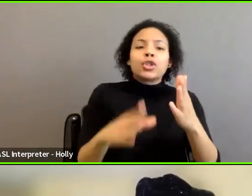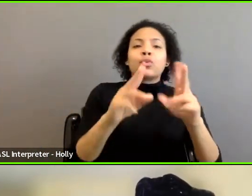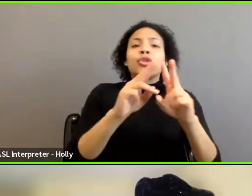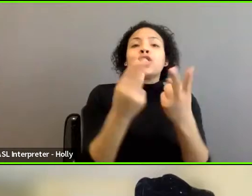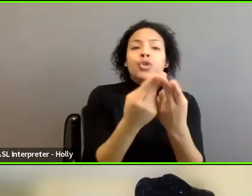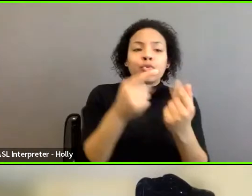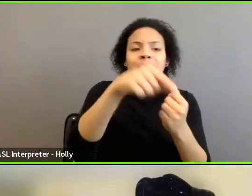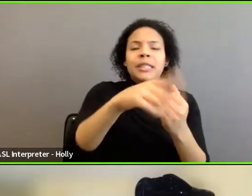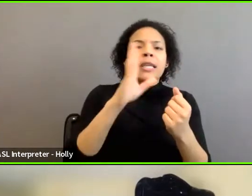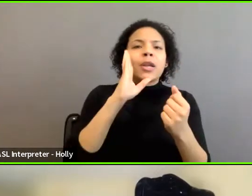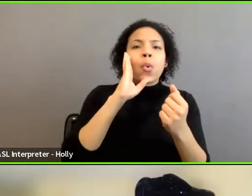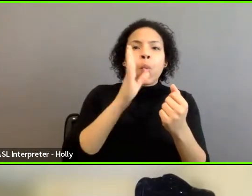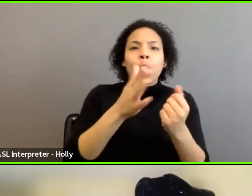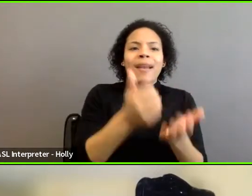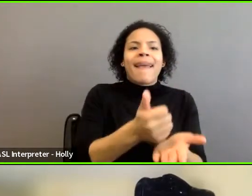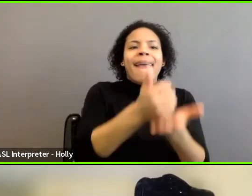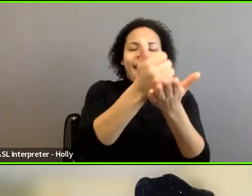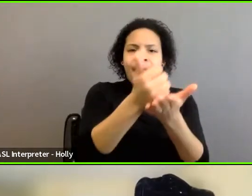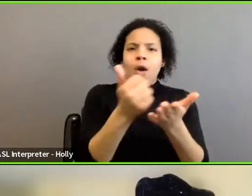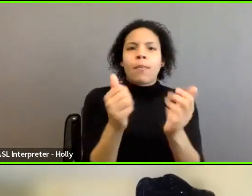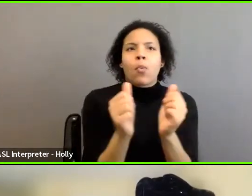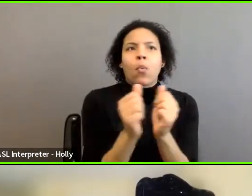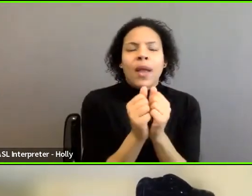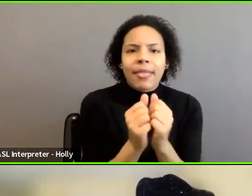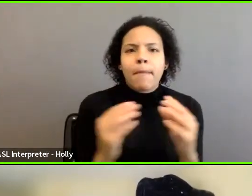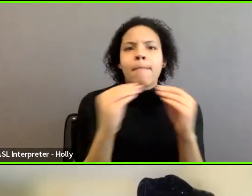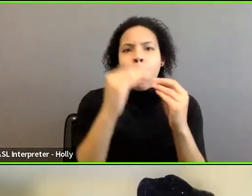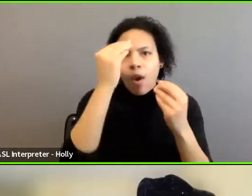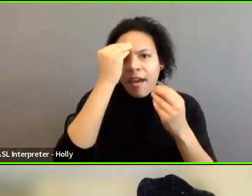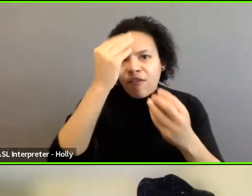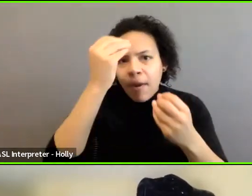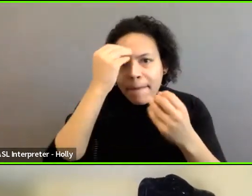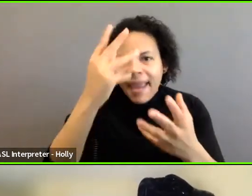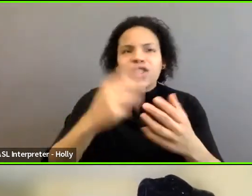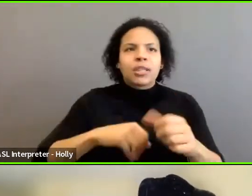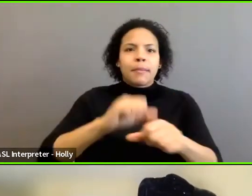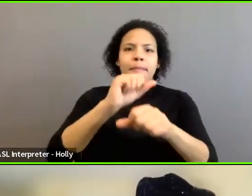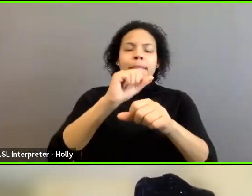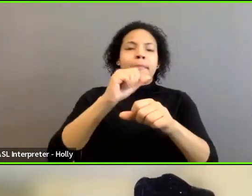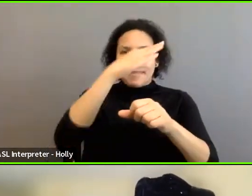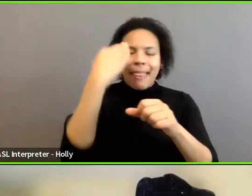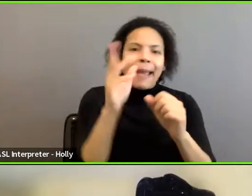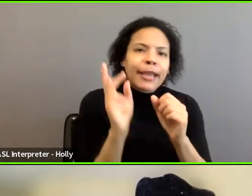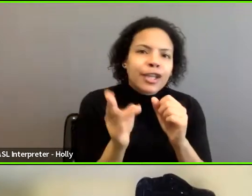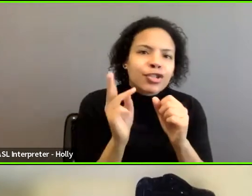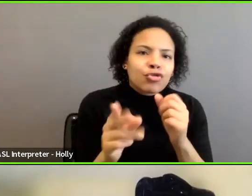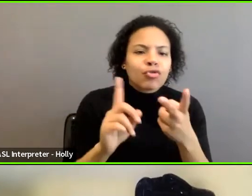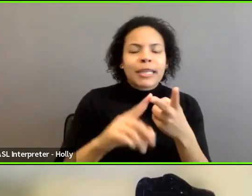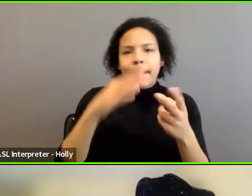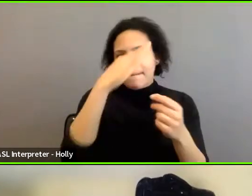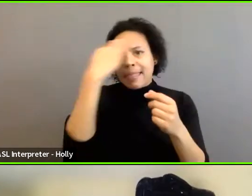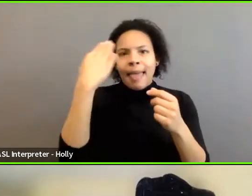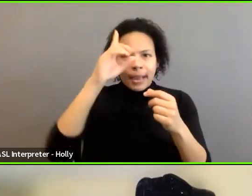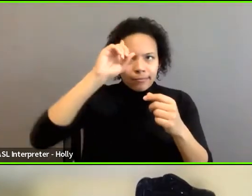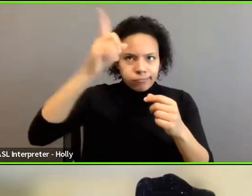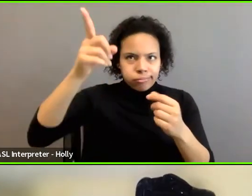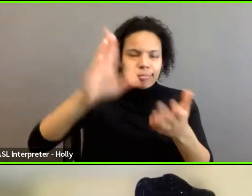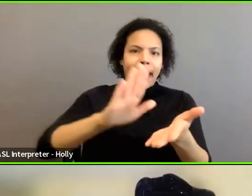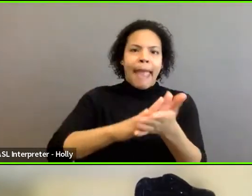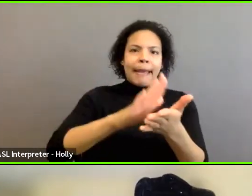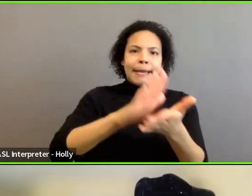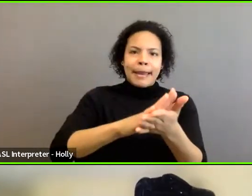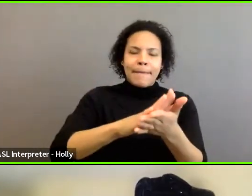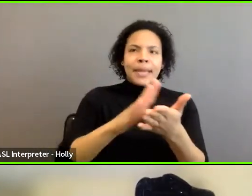works that can help empower you. We're not going to talk about Black history as an example. And the students were really a good part